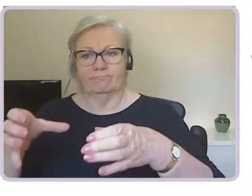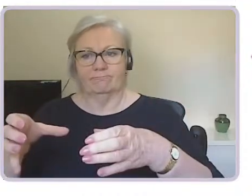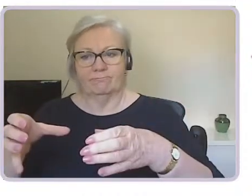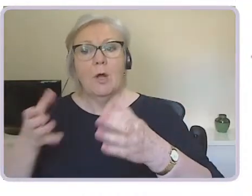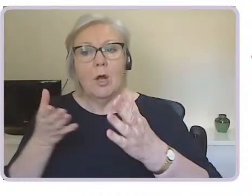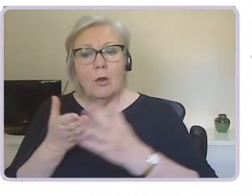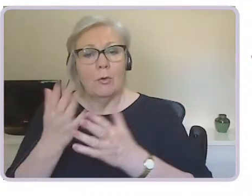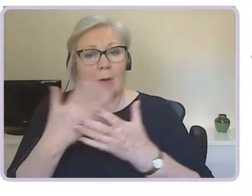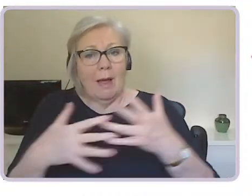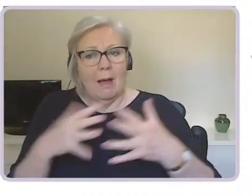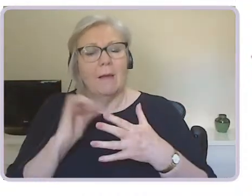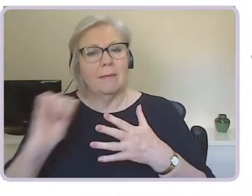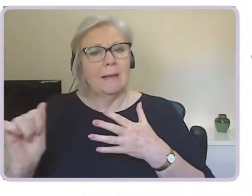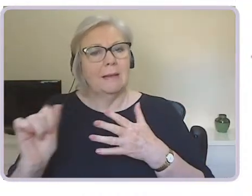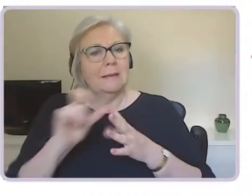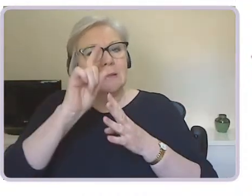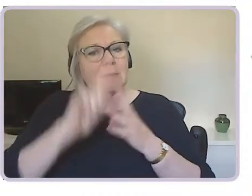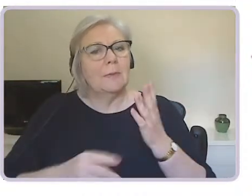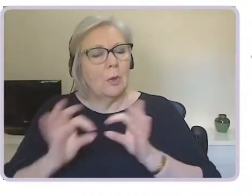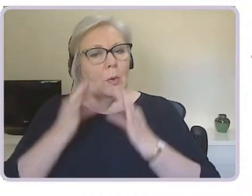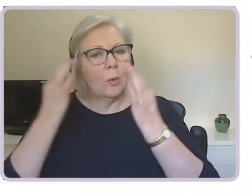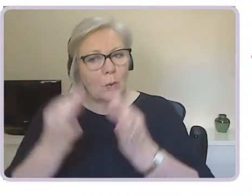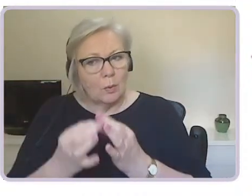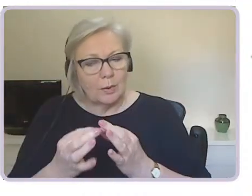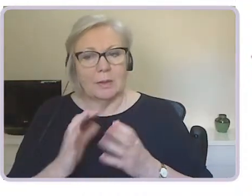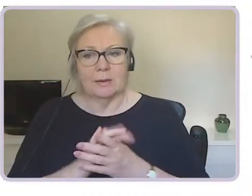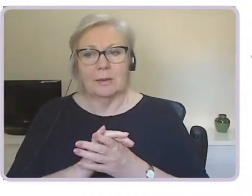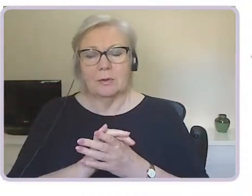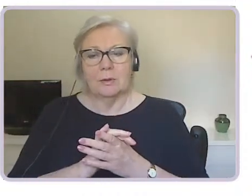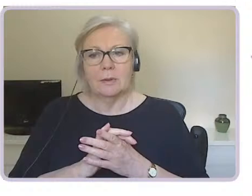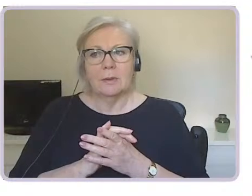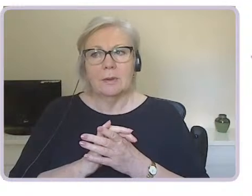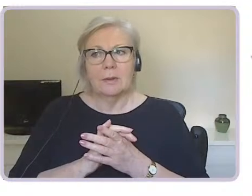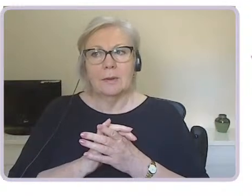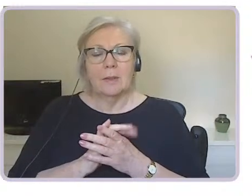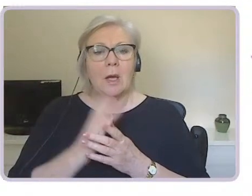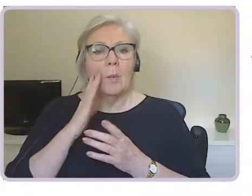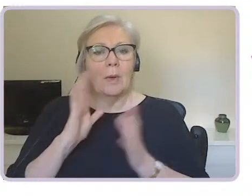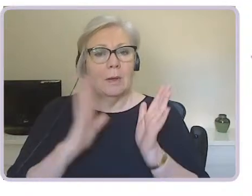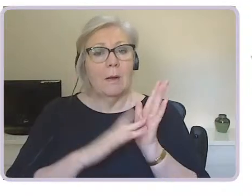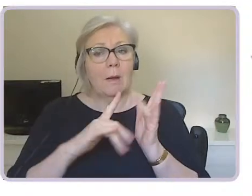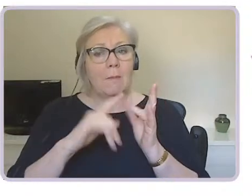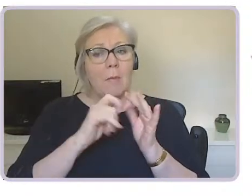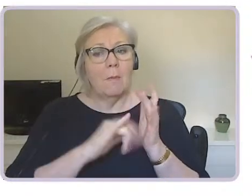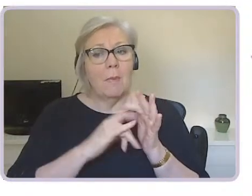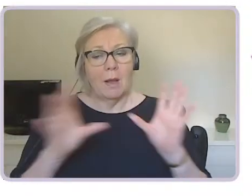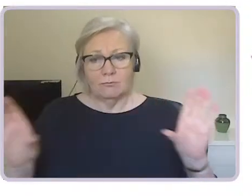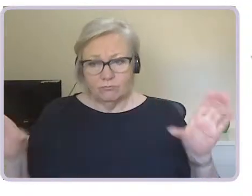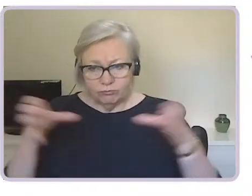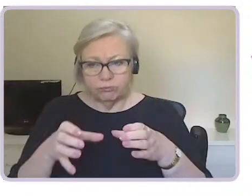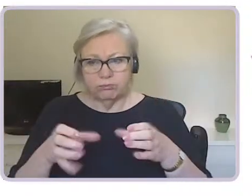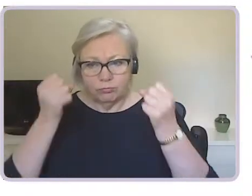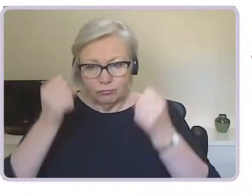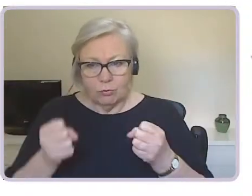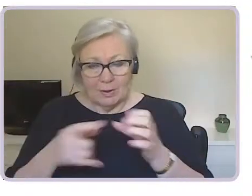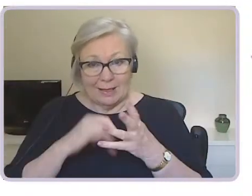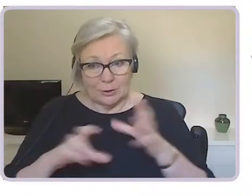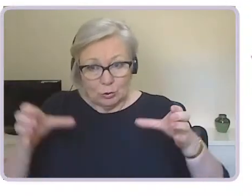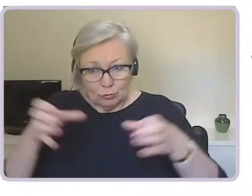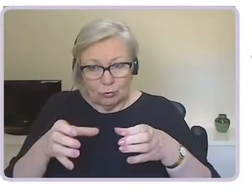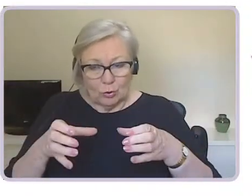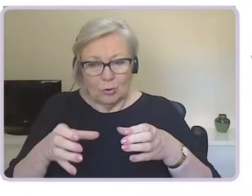organizations and the support that they receive. Because when we mobilize together as a group, our voice are amplified